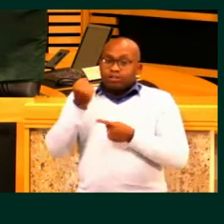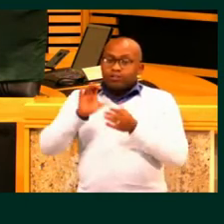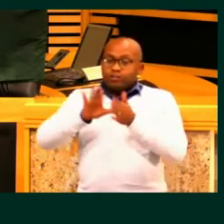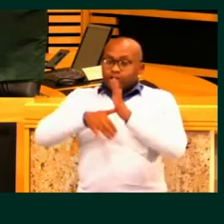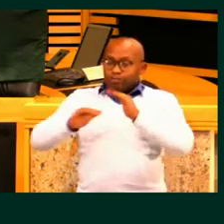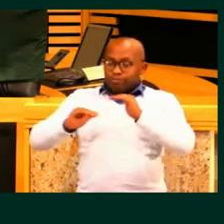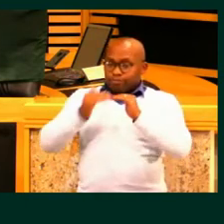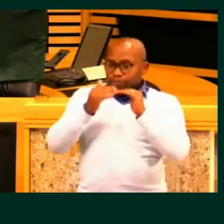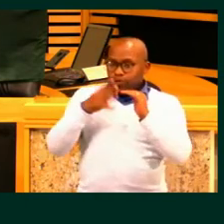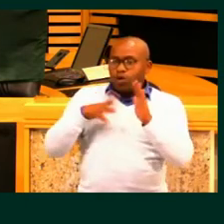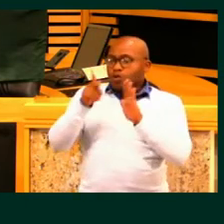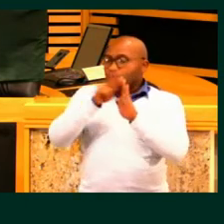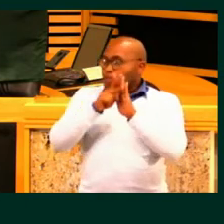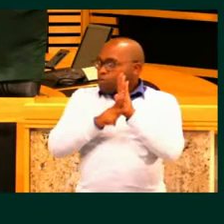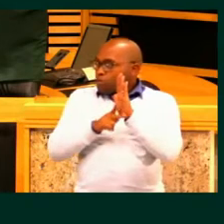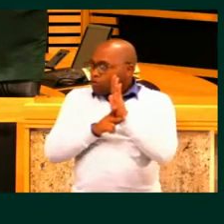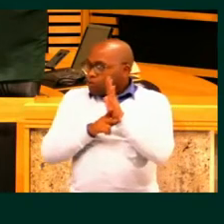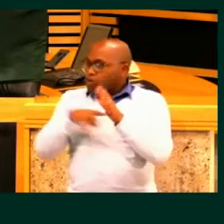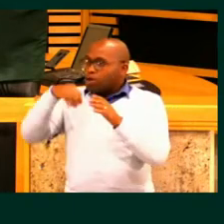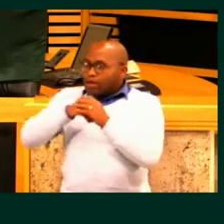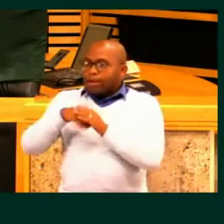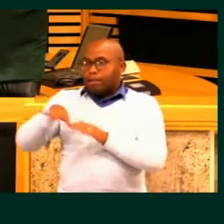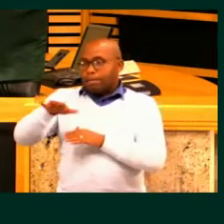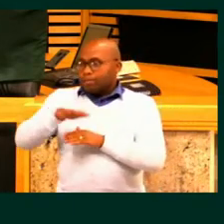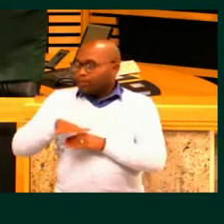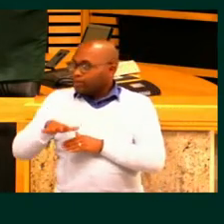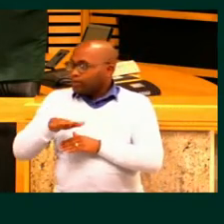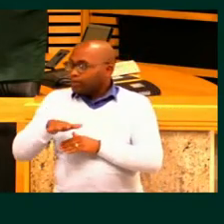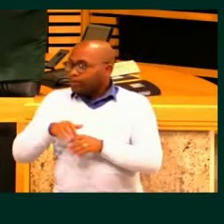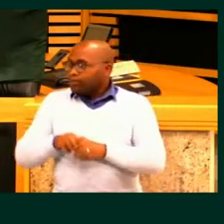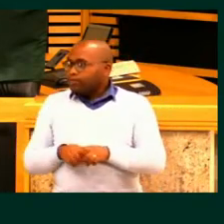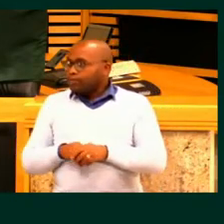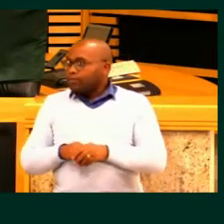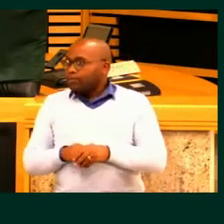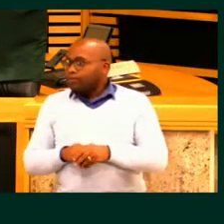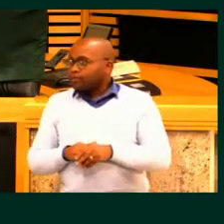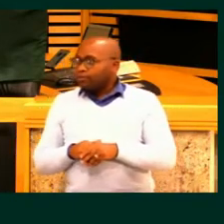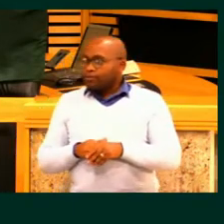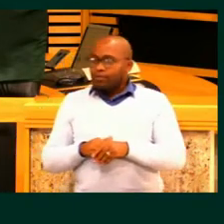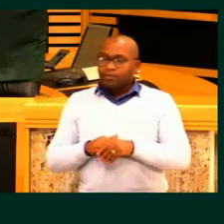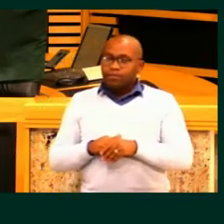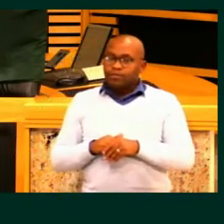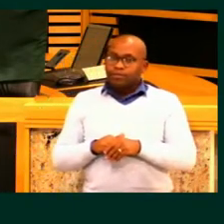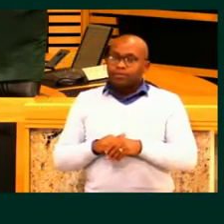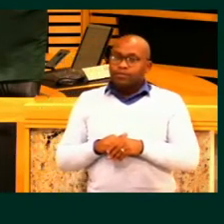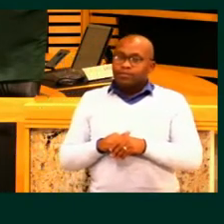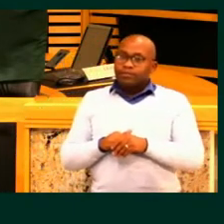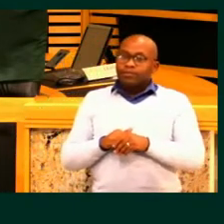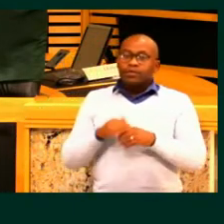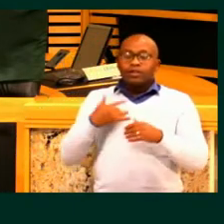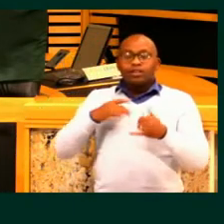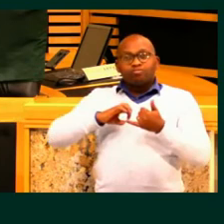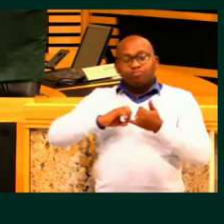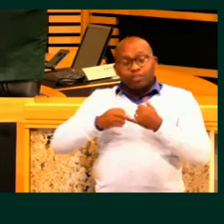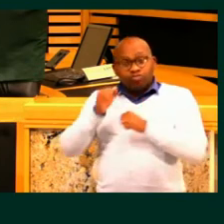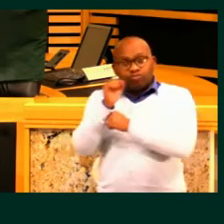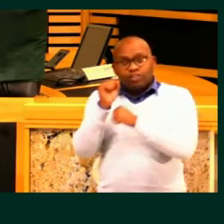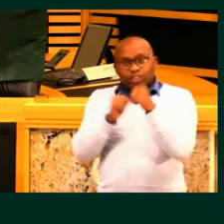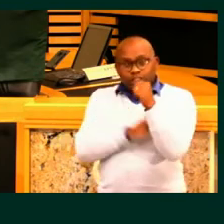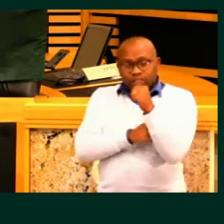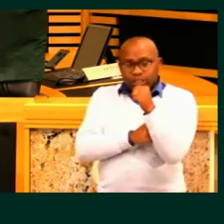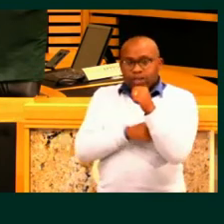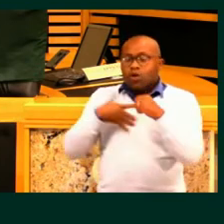policies and processes in place and is put up a part of a strategy that needs to be